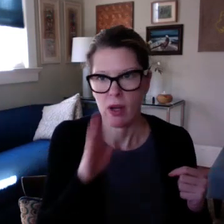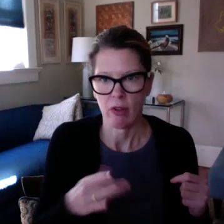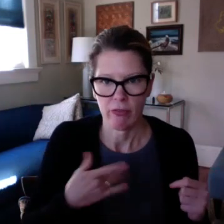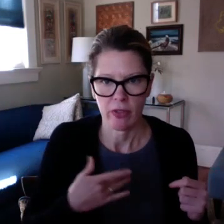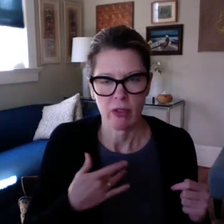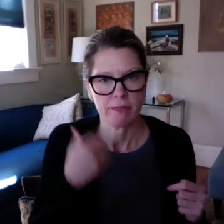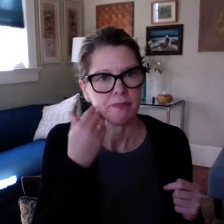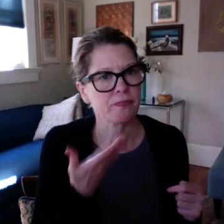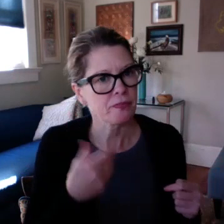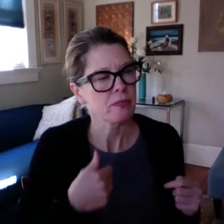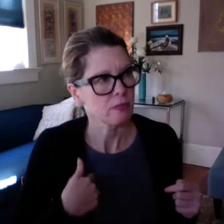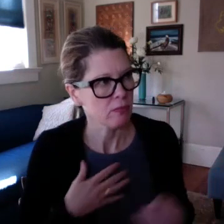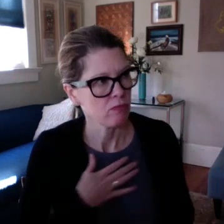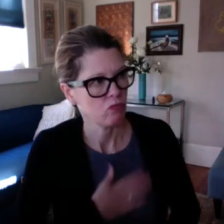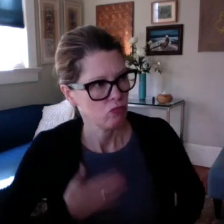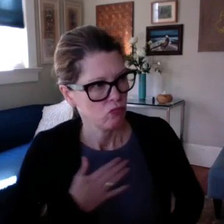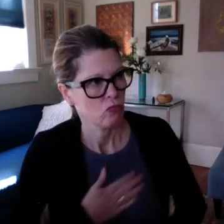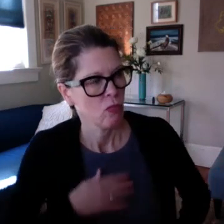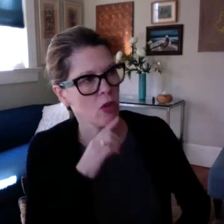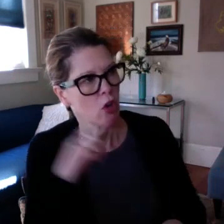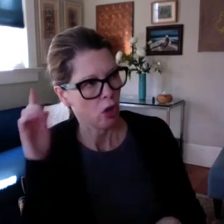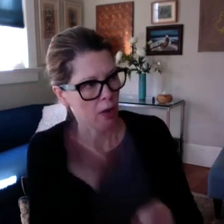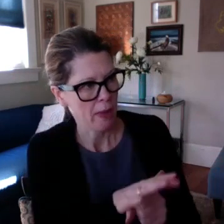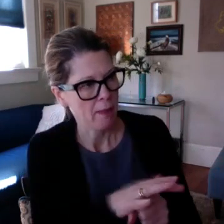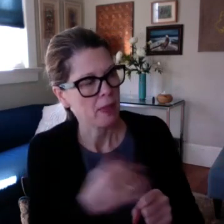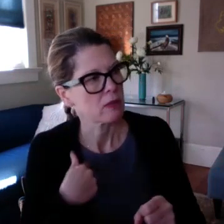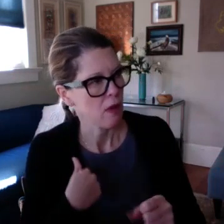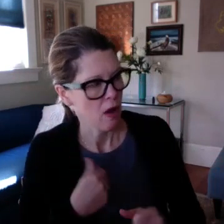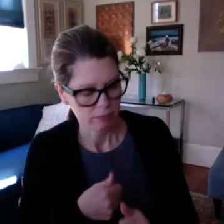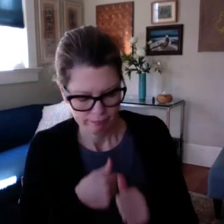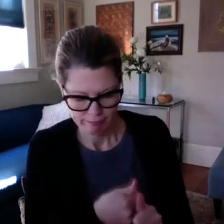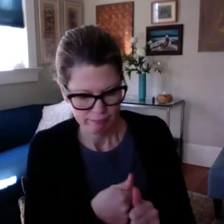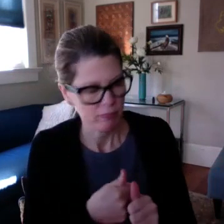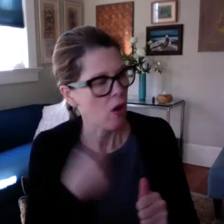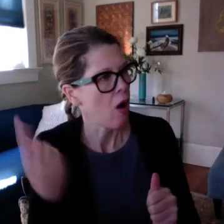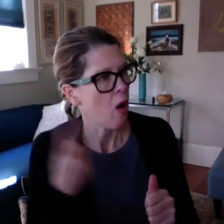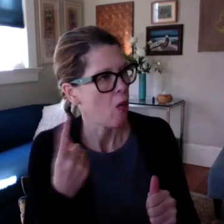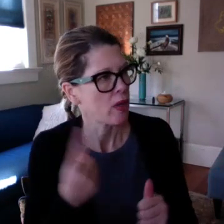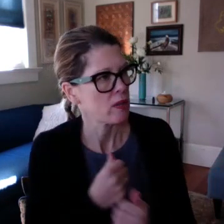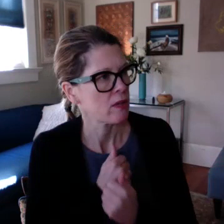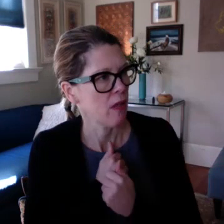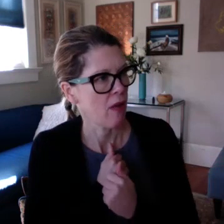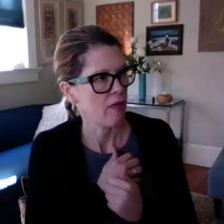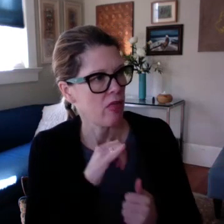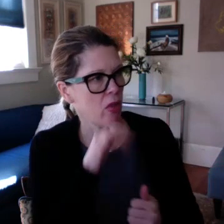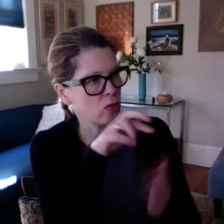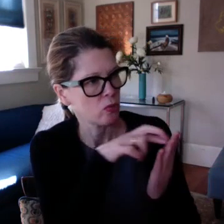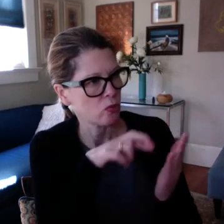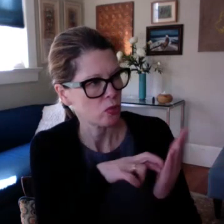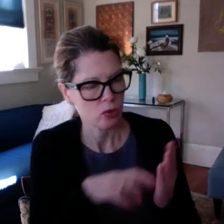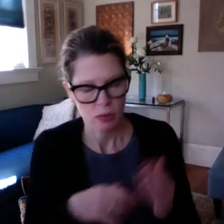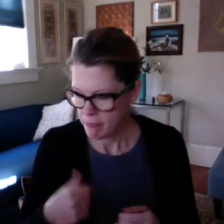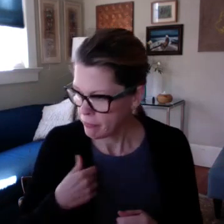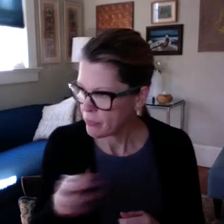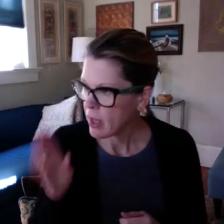I delight in your commandments, which I have always loved. I will lift up my